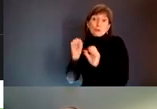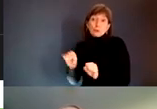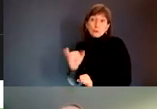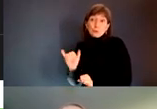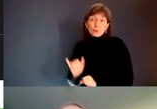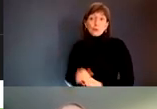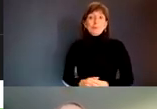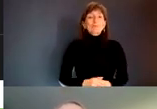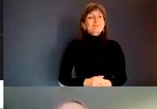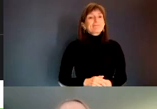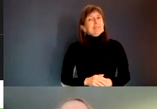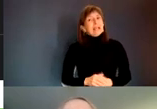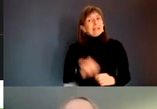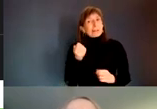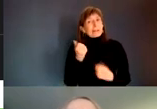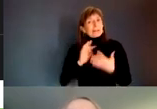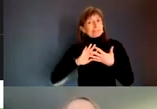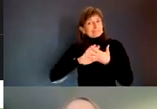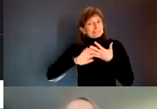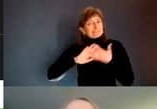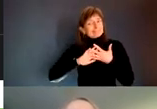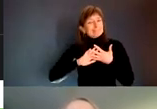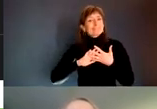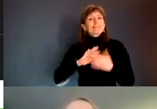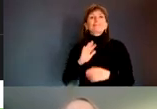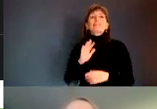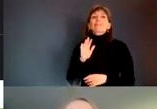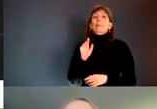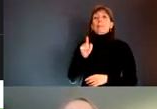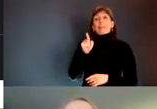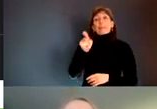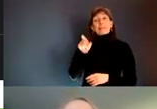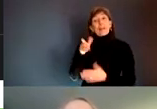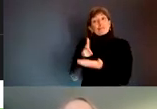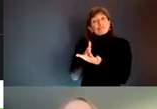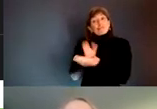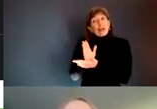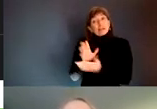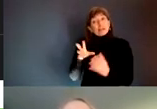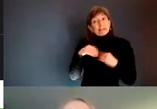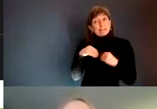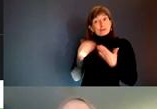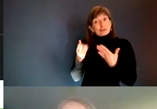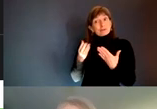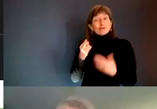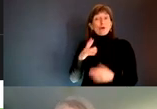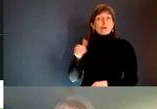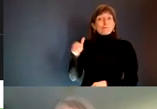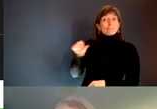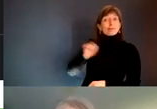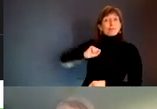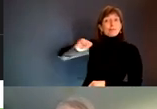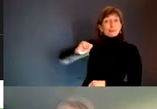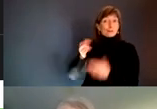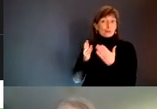It's a bit of a gray area because, again, all of us have the right to accept or refuse service. So it's a